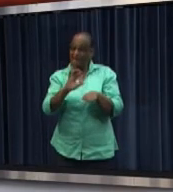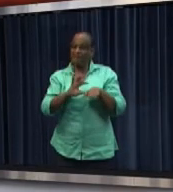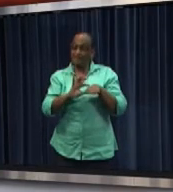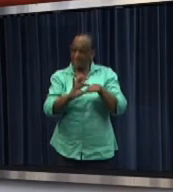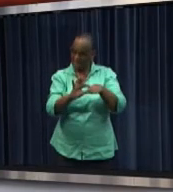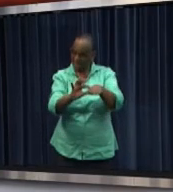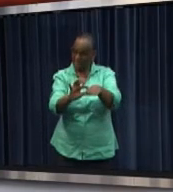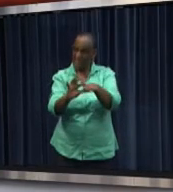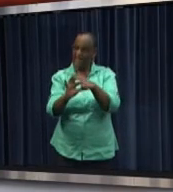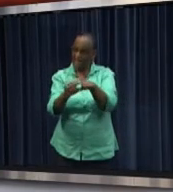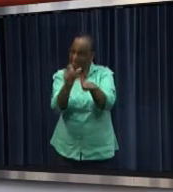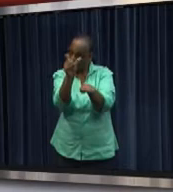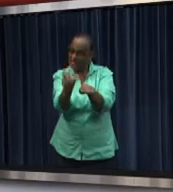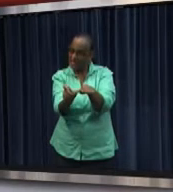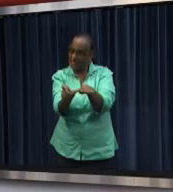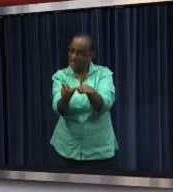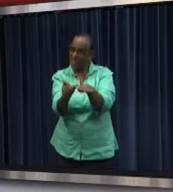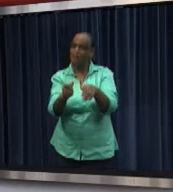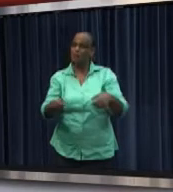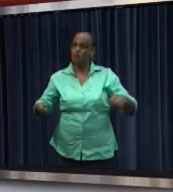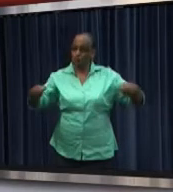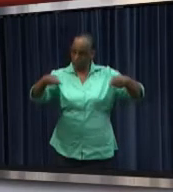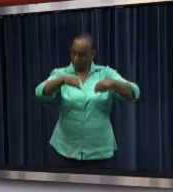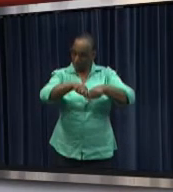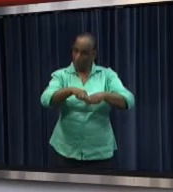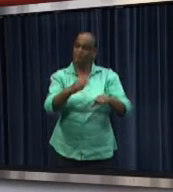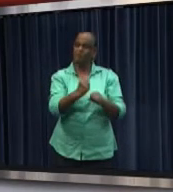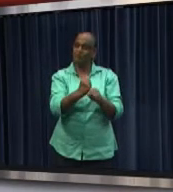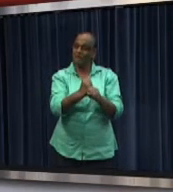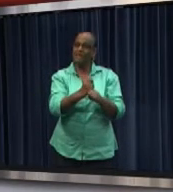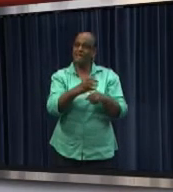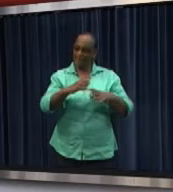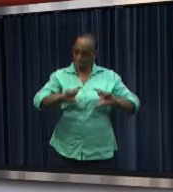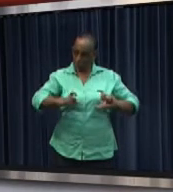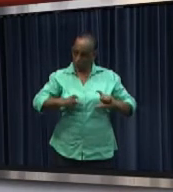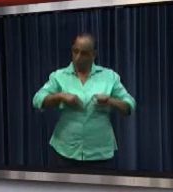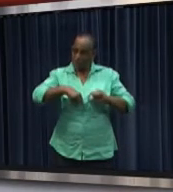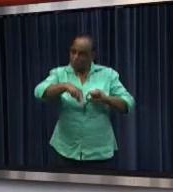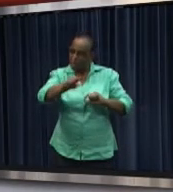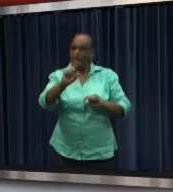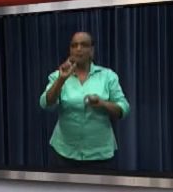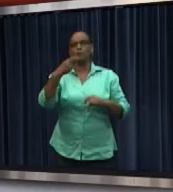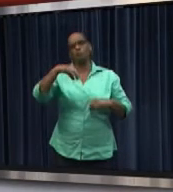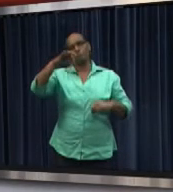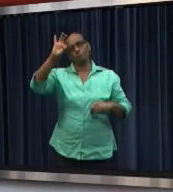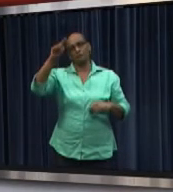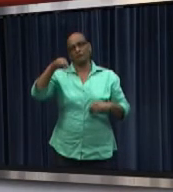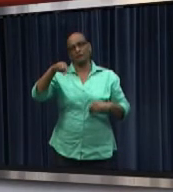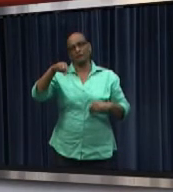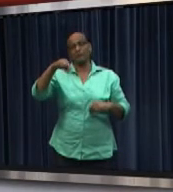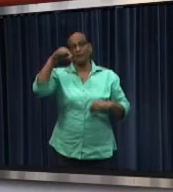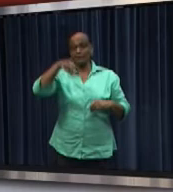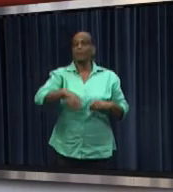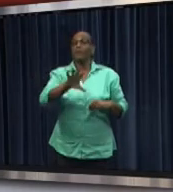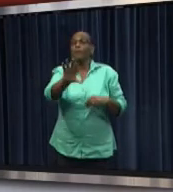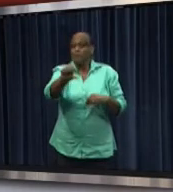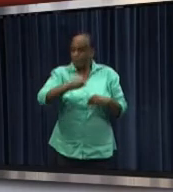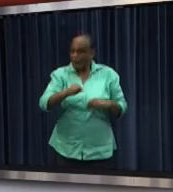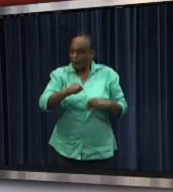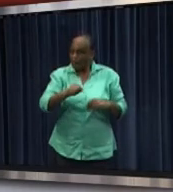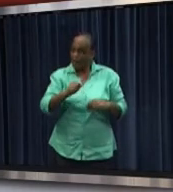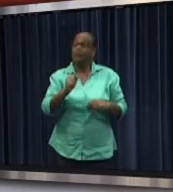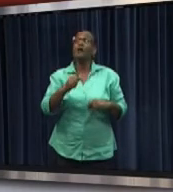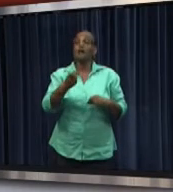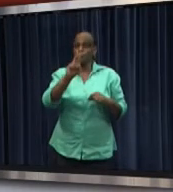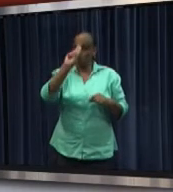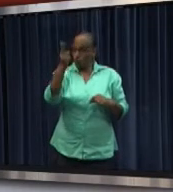specialization of the guides, service to the tourists should be better. In order to achieve this, the United Tour